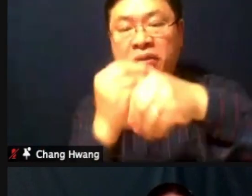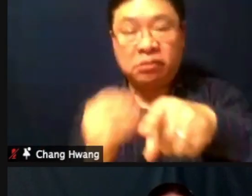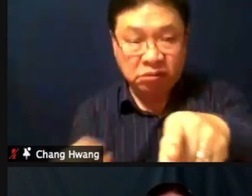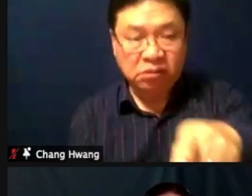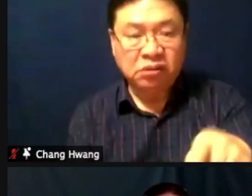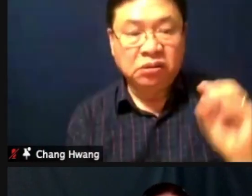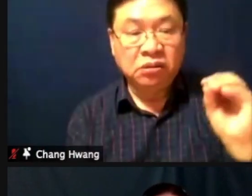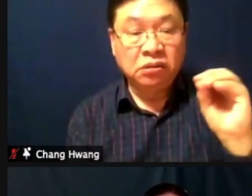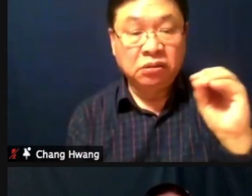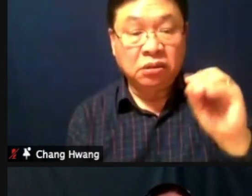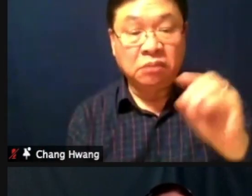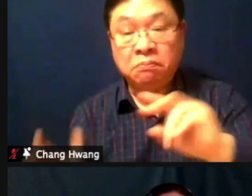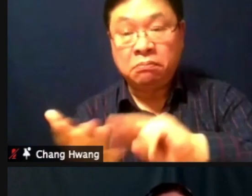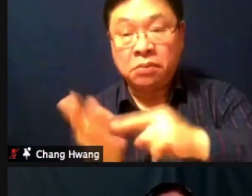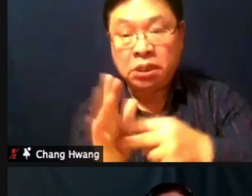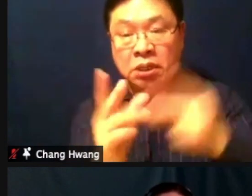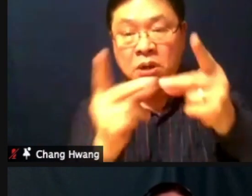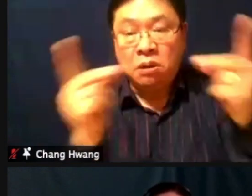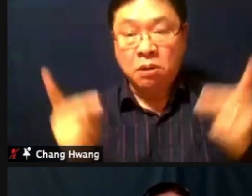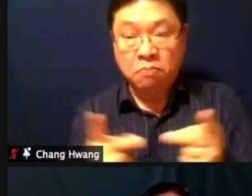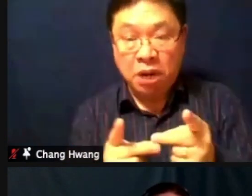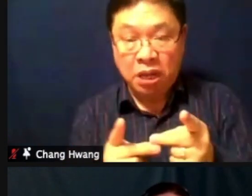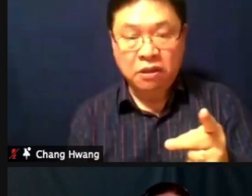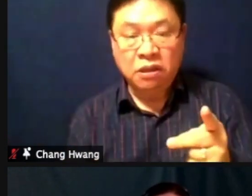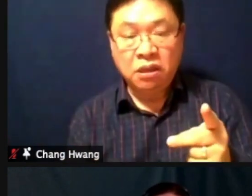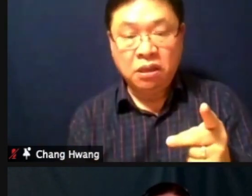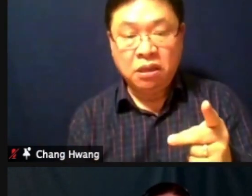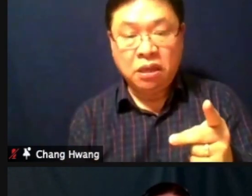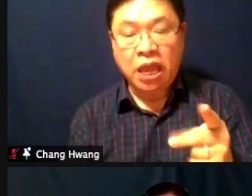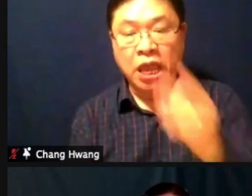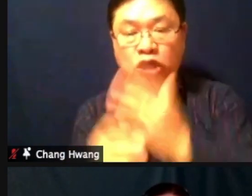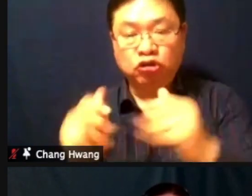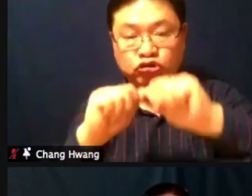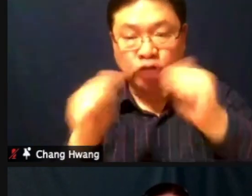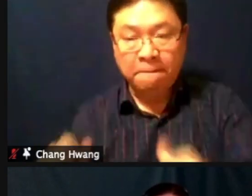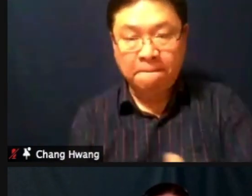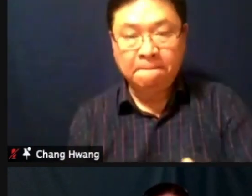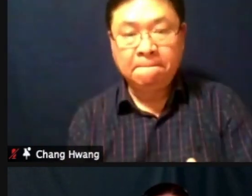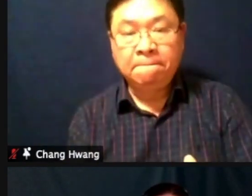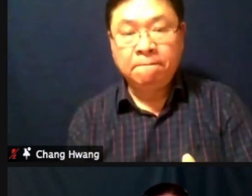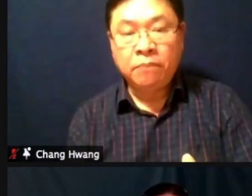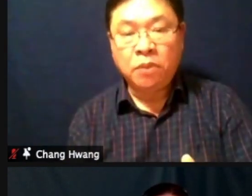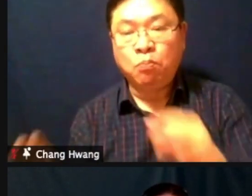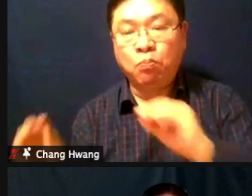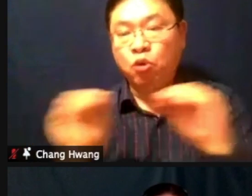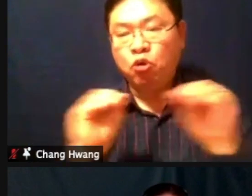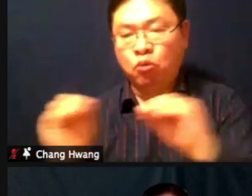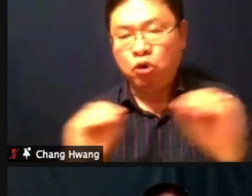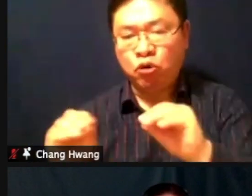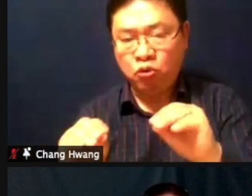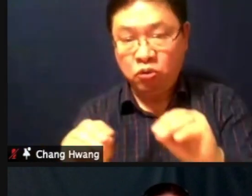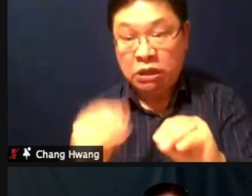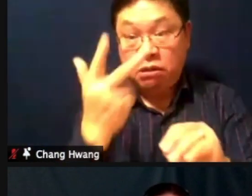sig. I will add a little bit more to that later so you'll understand. But the location is indicated by the